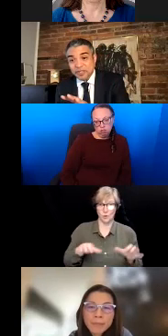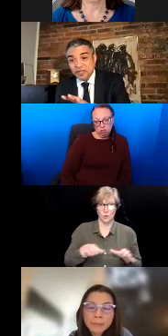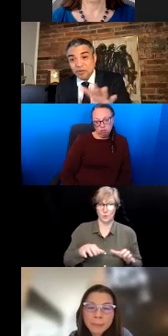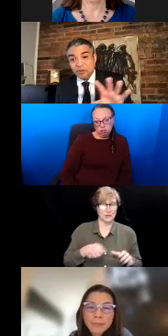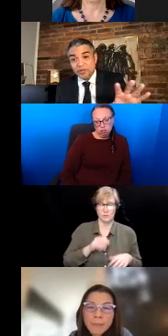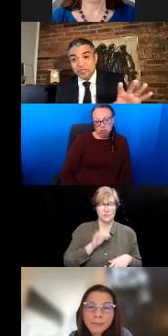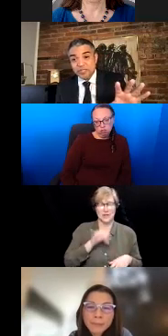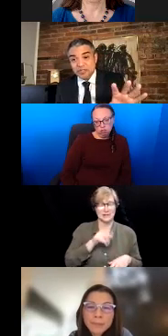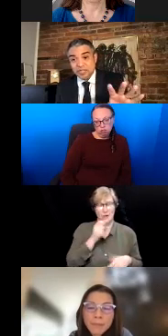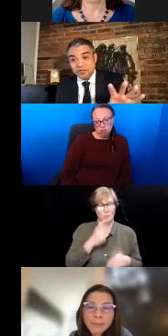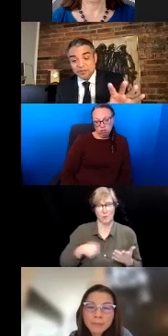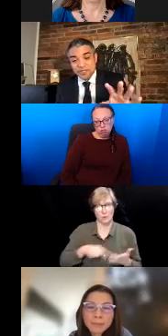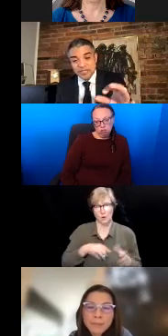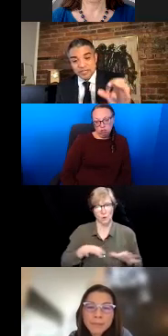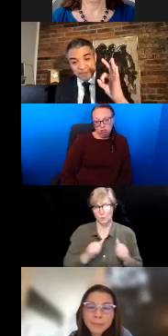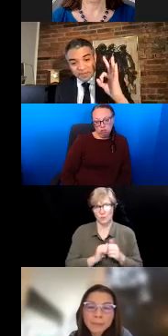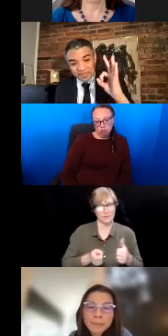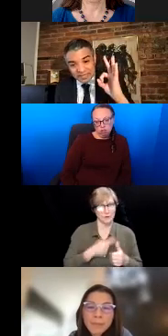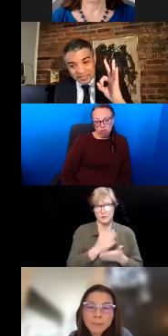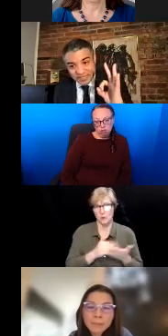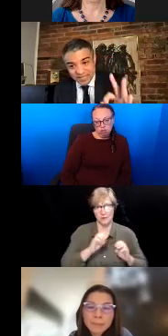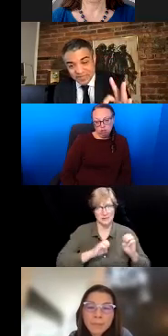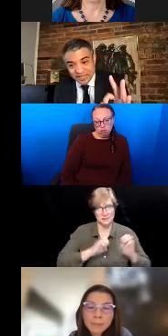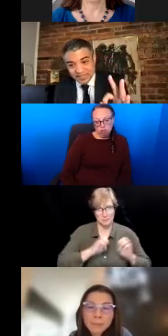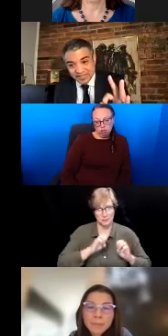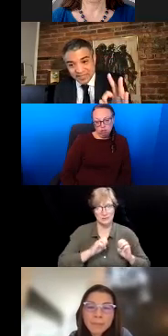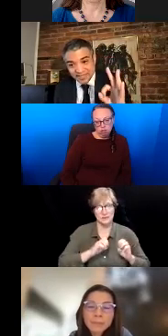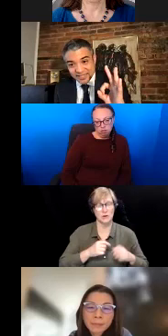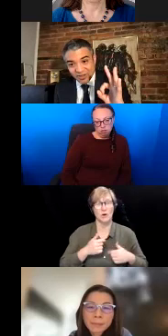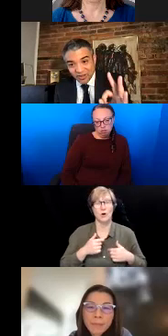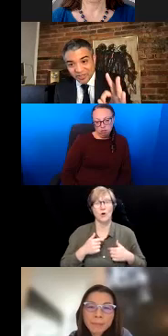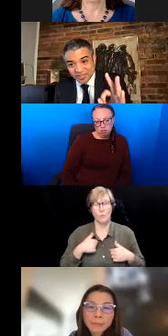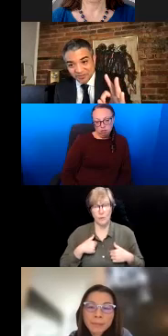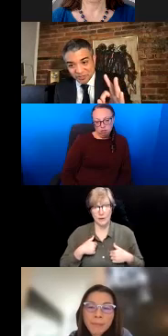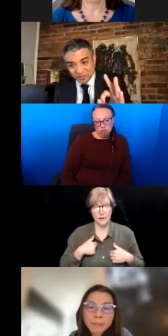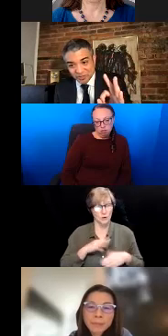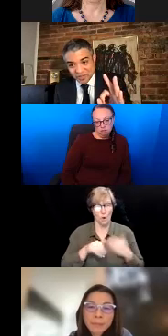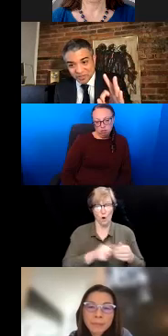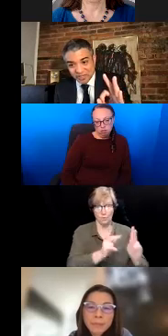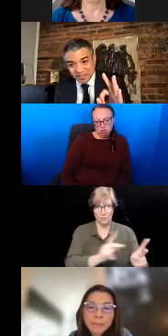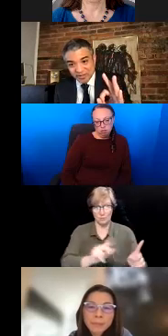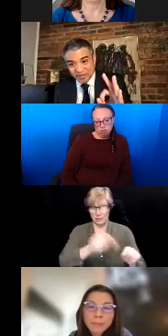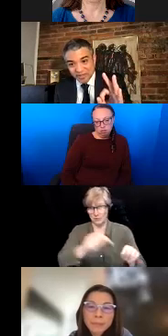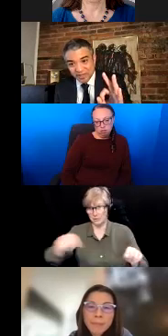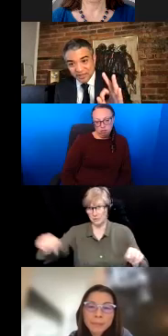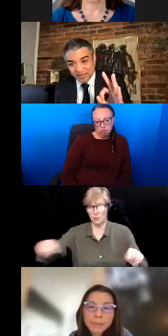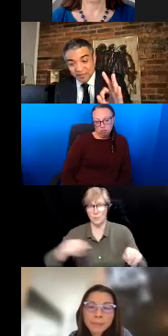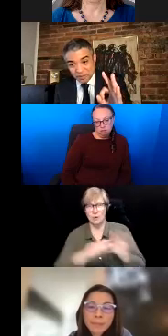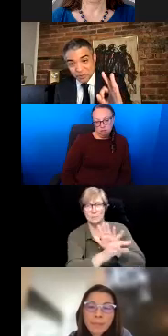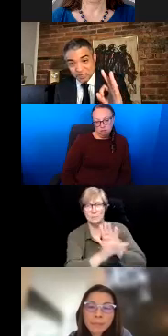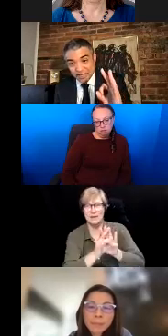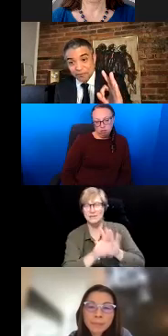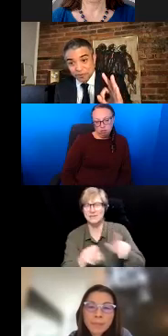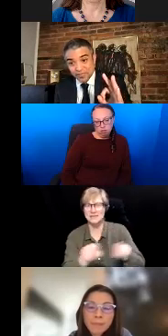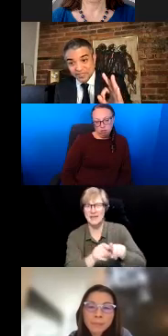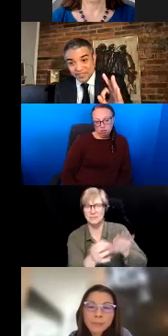experiments. What we're doing in this initial set of experiments is picking the same site in all individuals that we knew